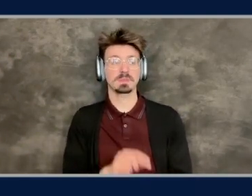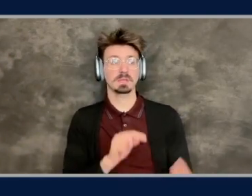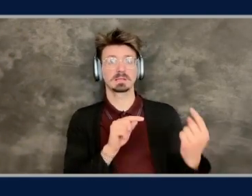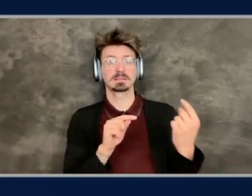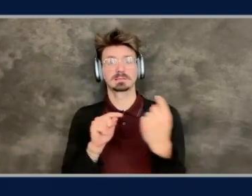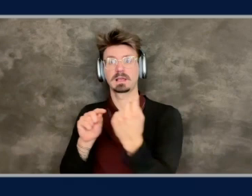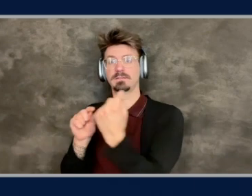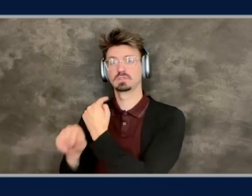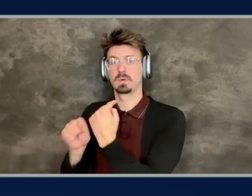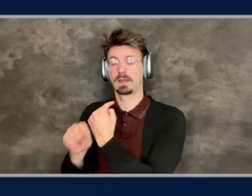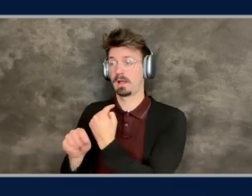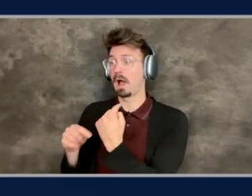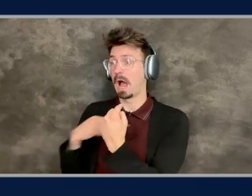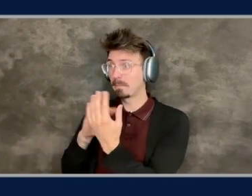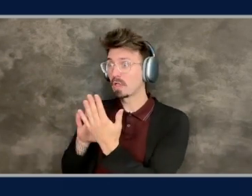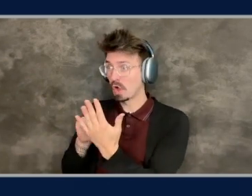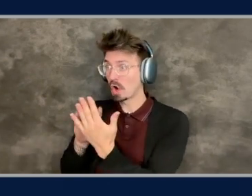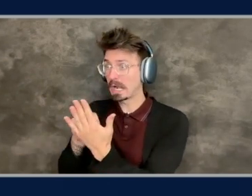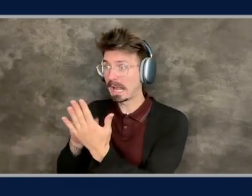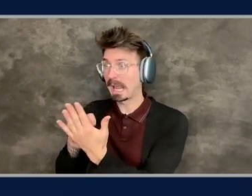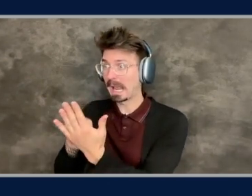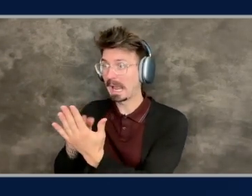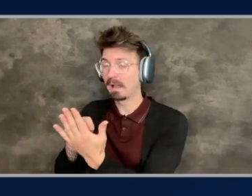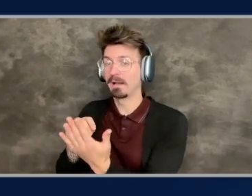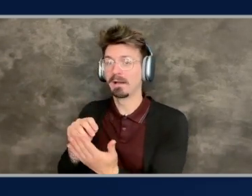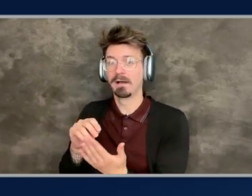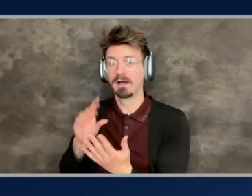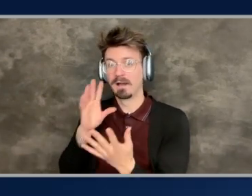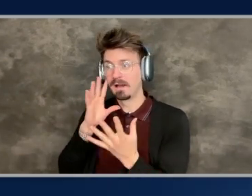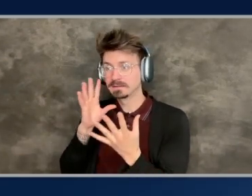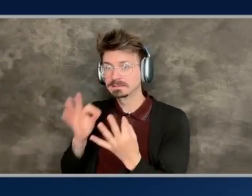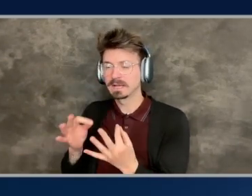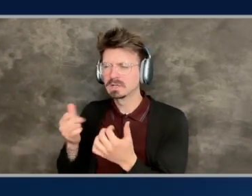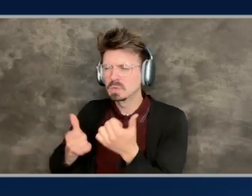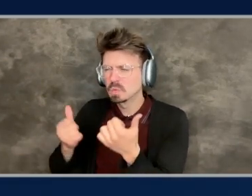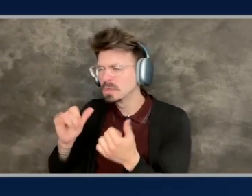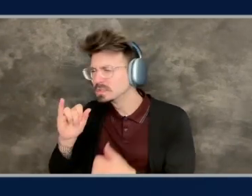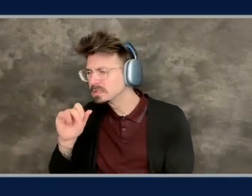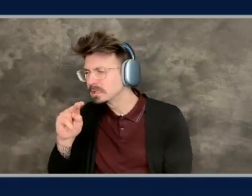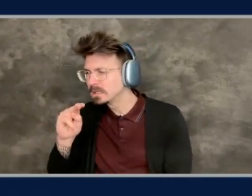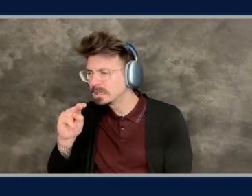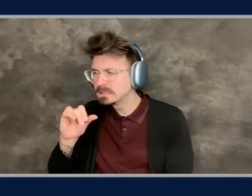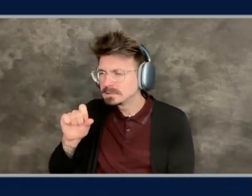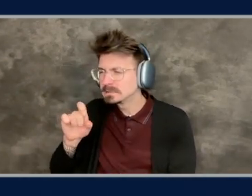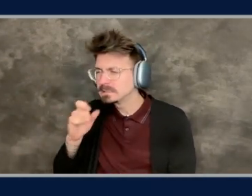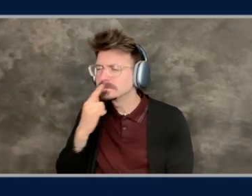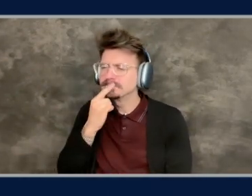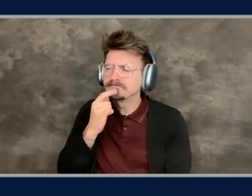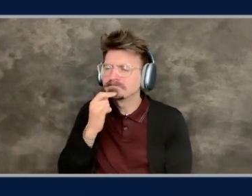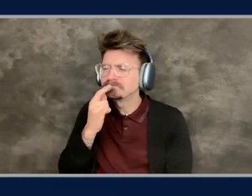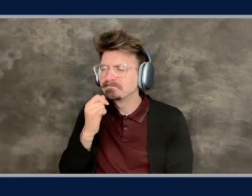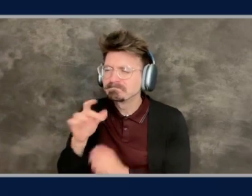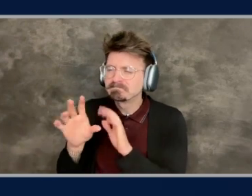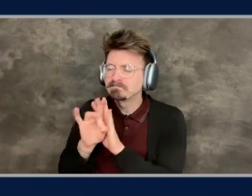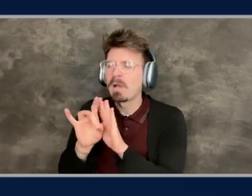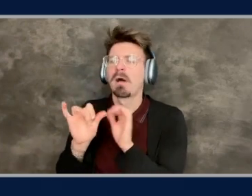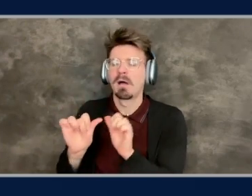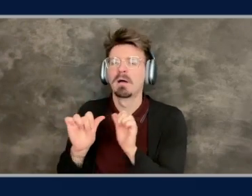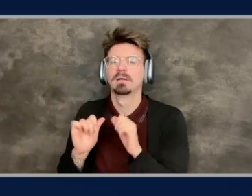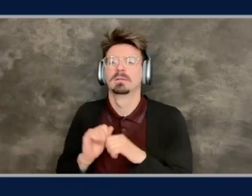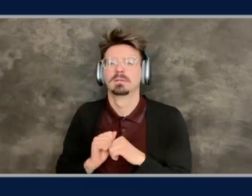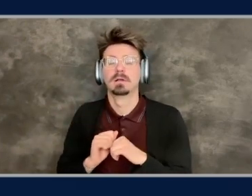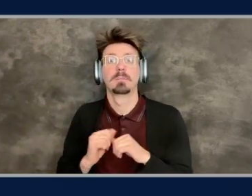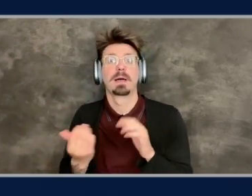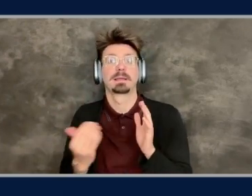here, and then you can decide to what instances to get started with. I think it makes it even easier. But as we said in our